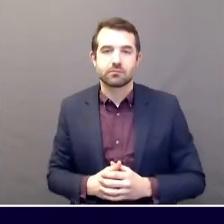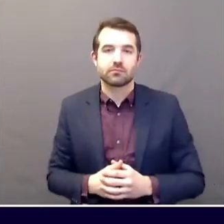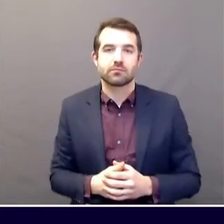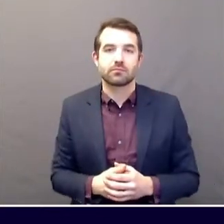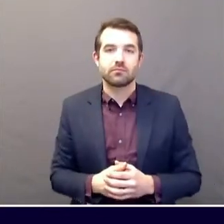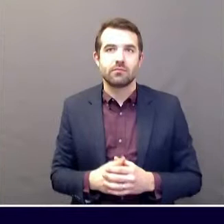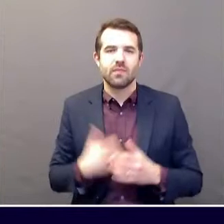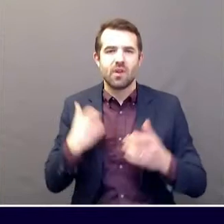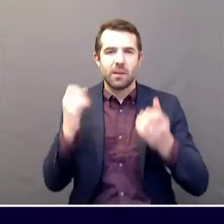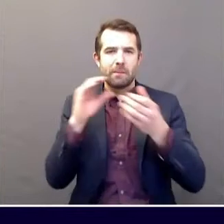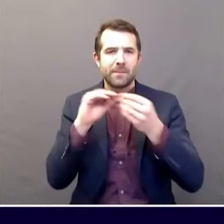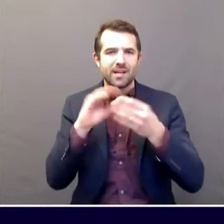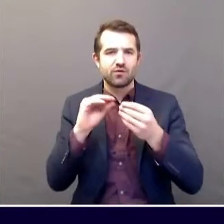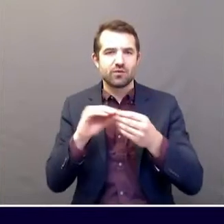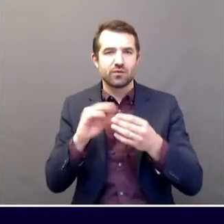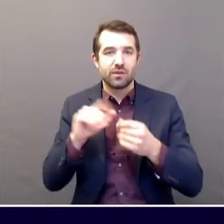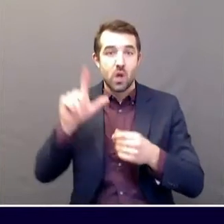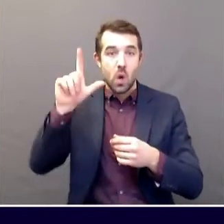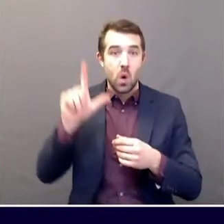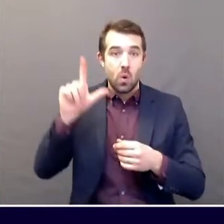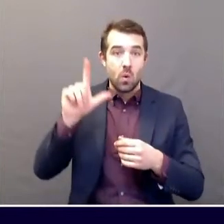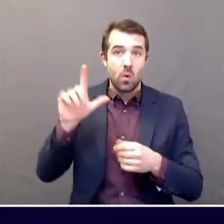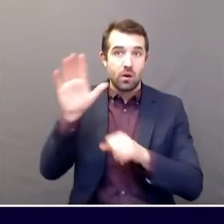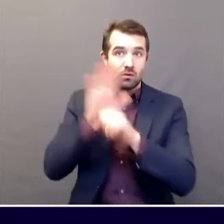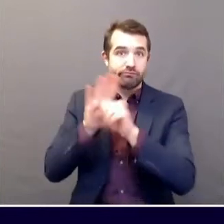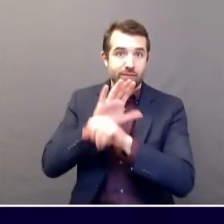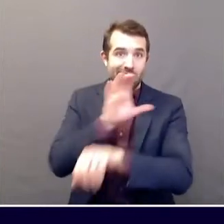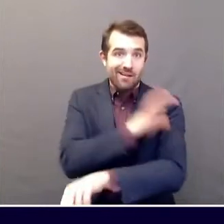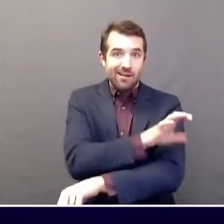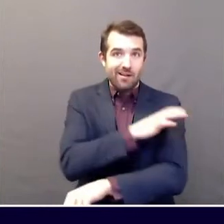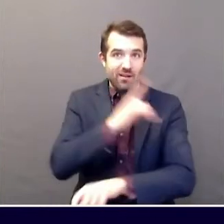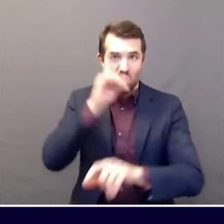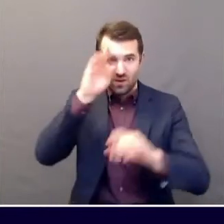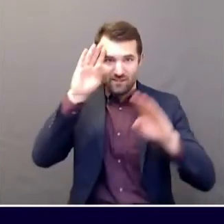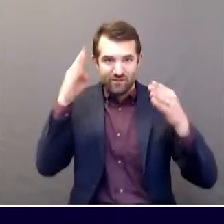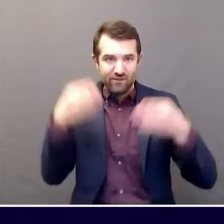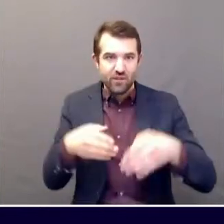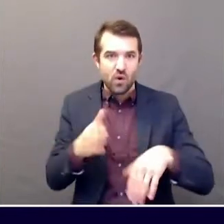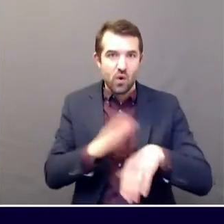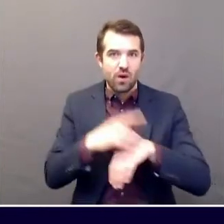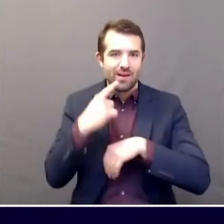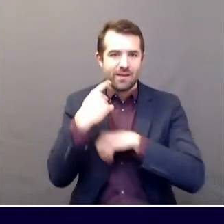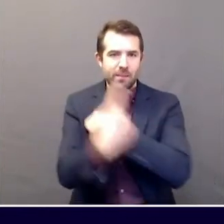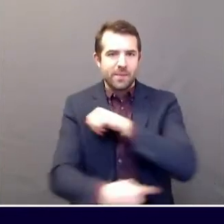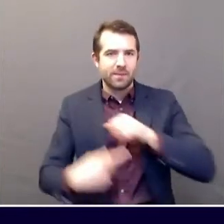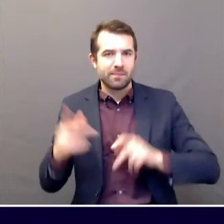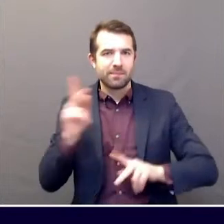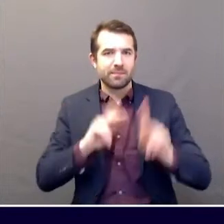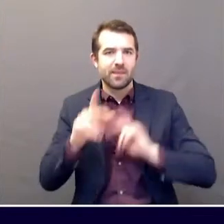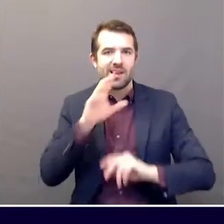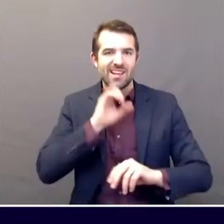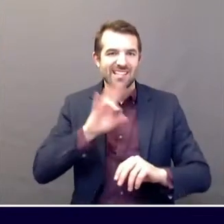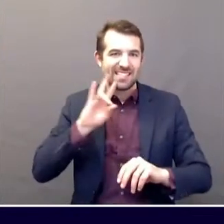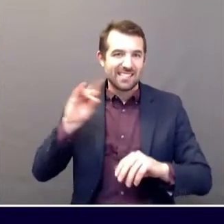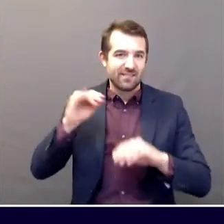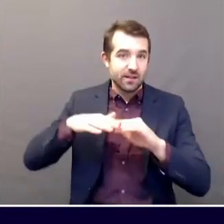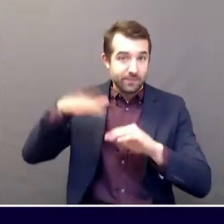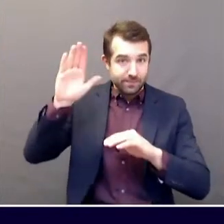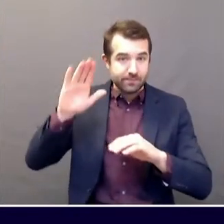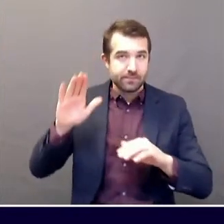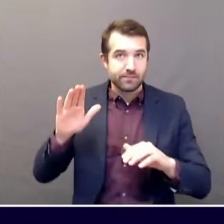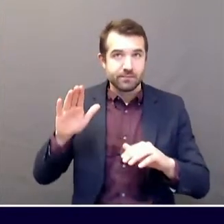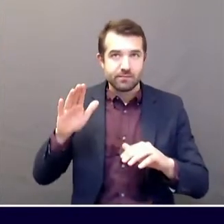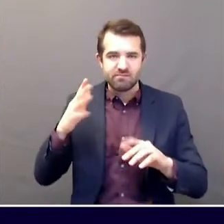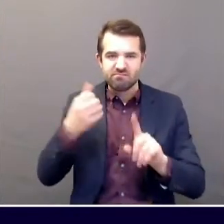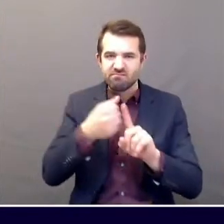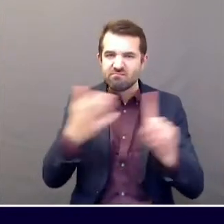seniors in the Somali community. I was wondering what else you might be able to say about that, when it might open, that sort of thing. So we're still working